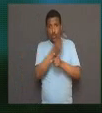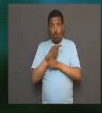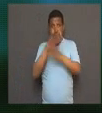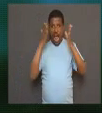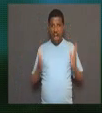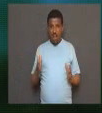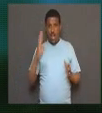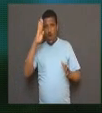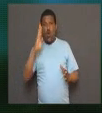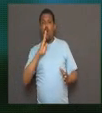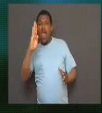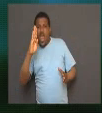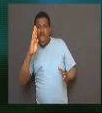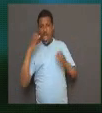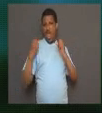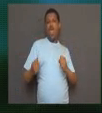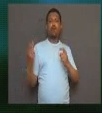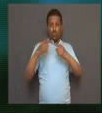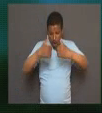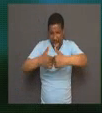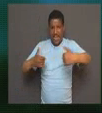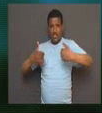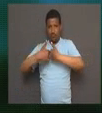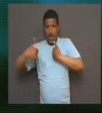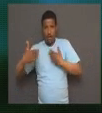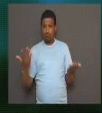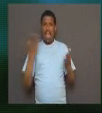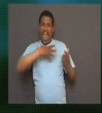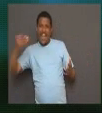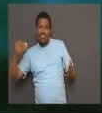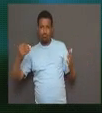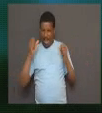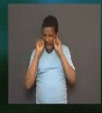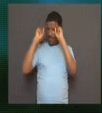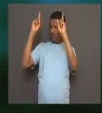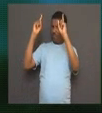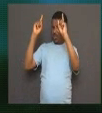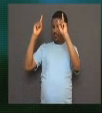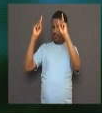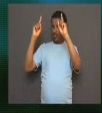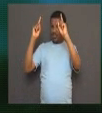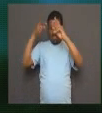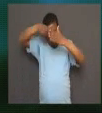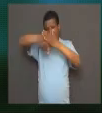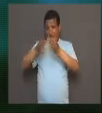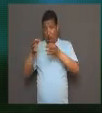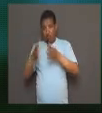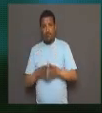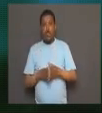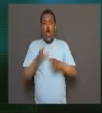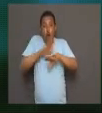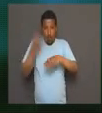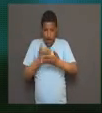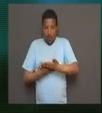geographer will be able to identify and understand the details